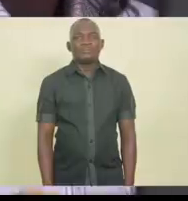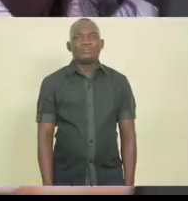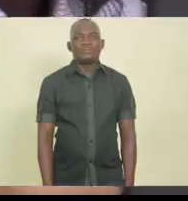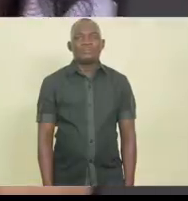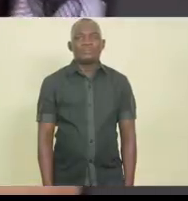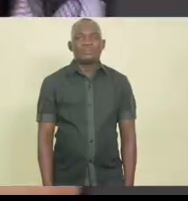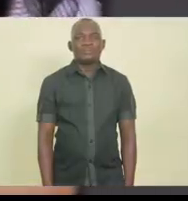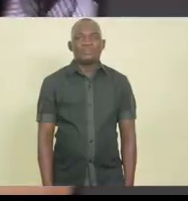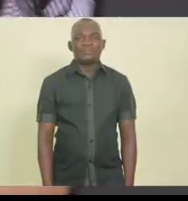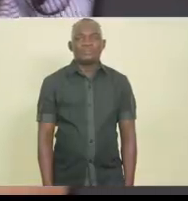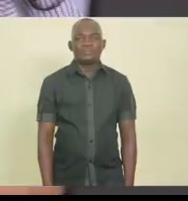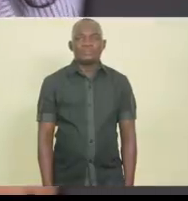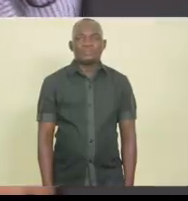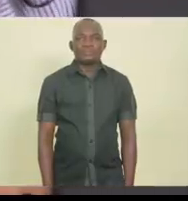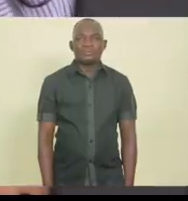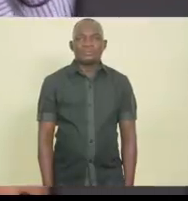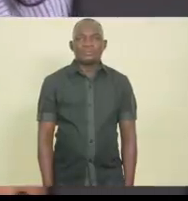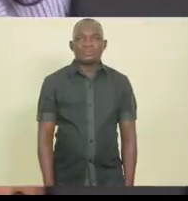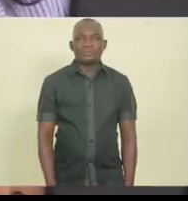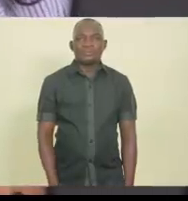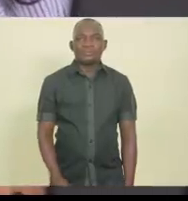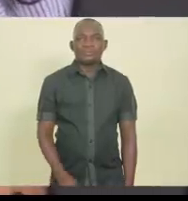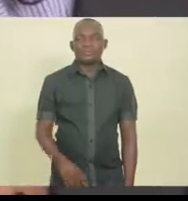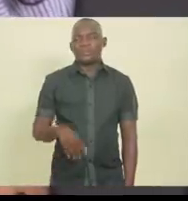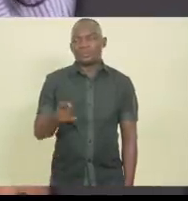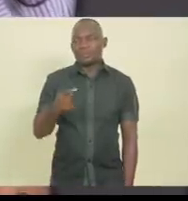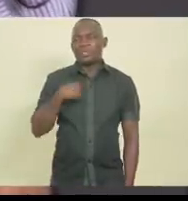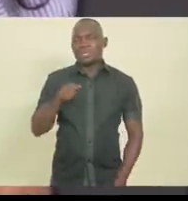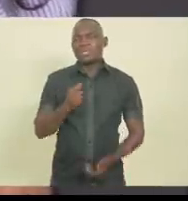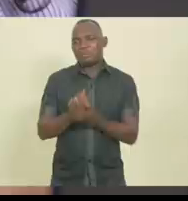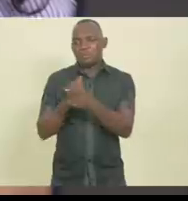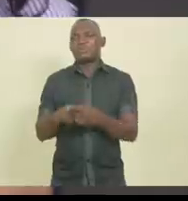Are you going to tell her or not? I'm sure I can even help with this case.